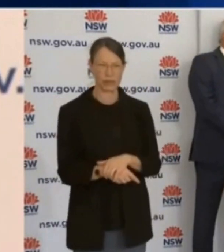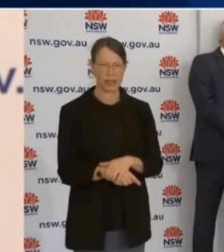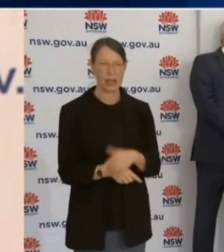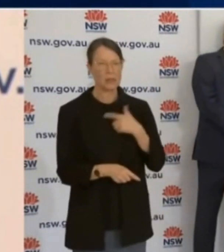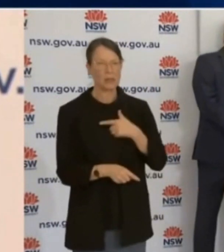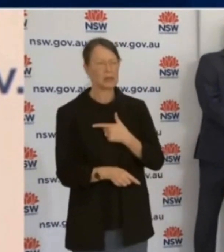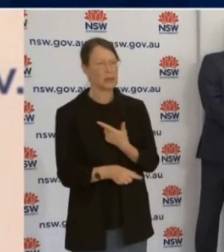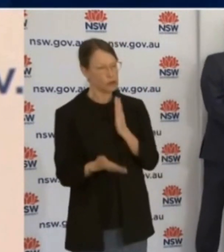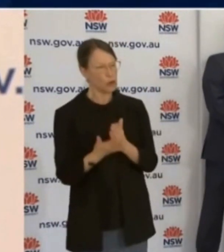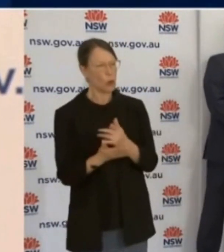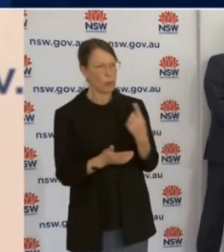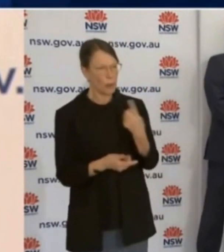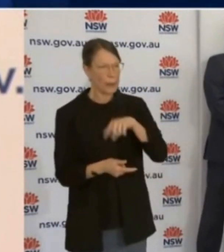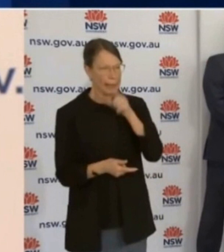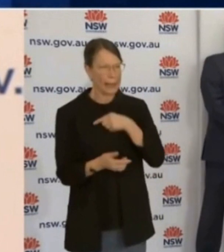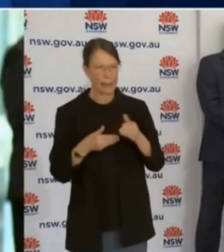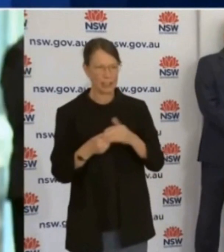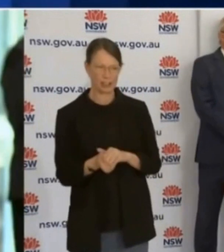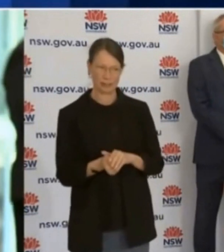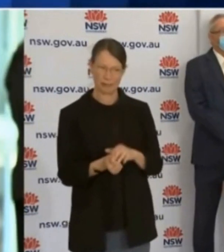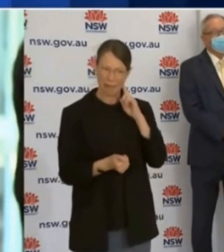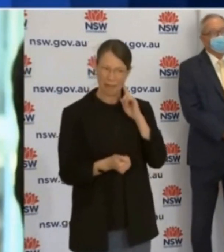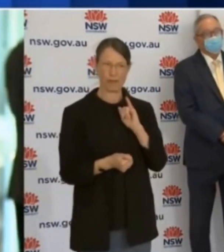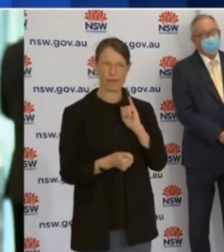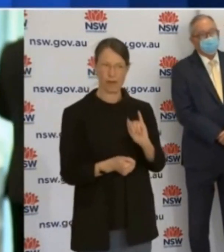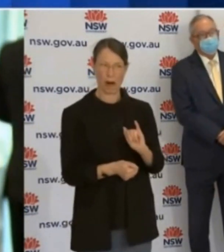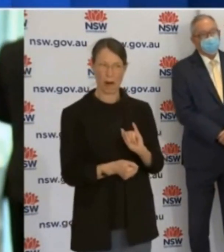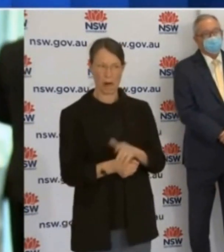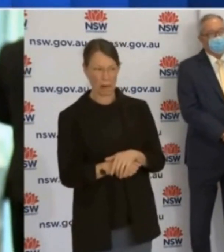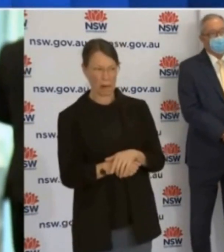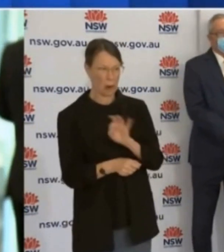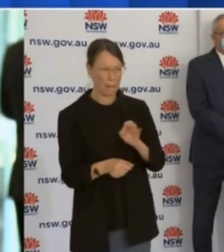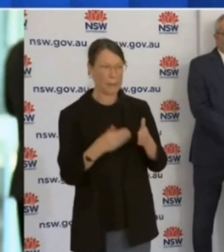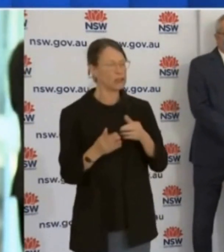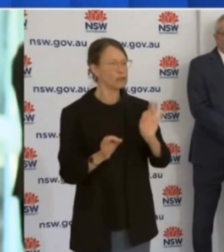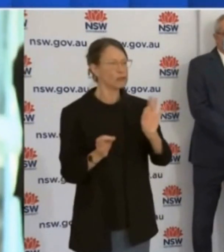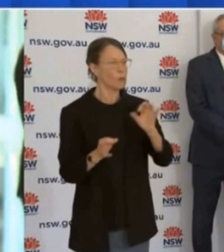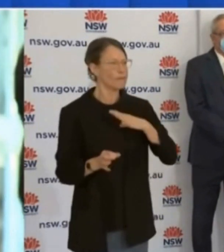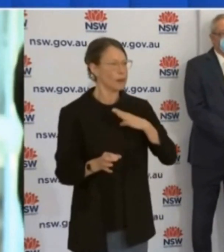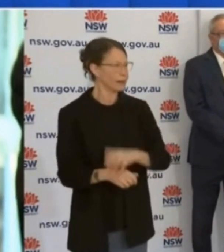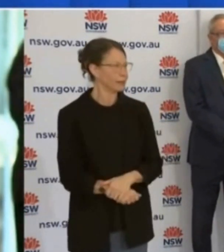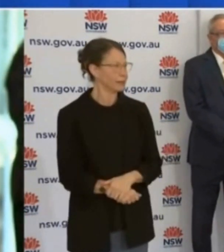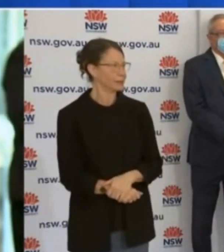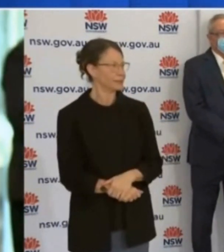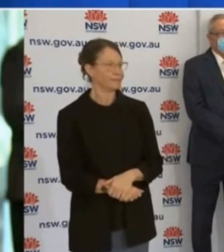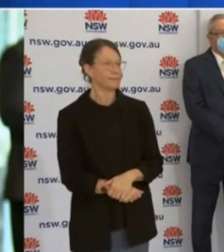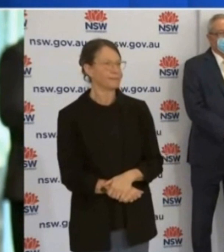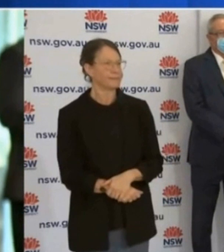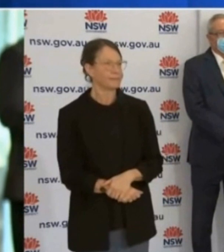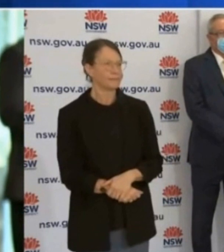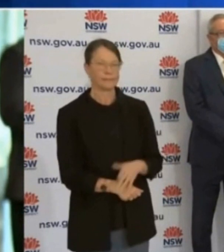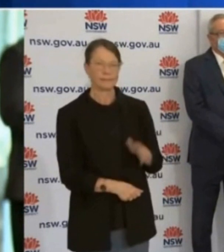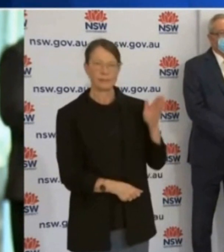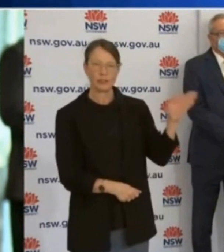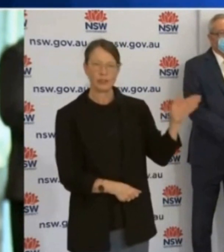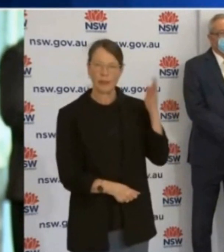Pfizer on the way. When will you look to open up those vaccines for the 18 to 40s? And would you do it 30 and above first and then